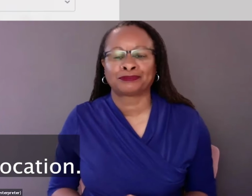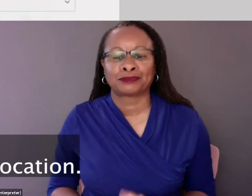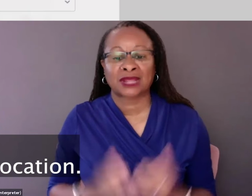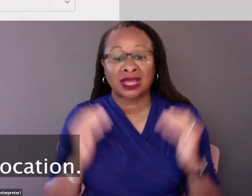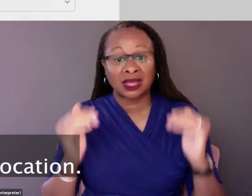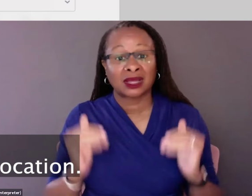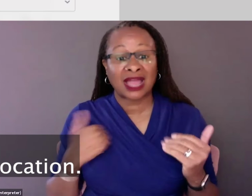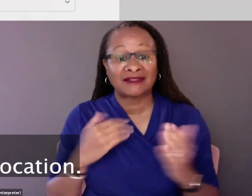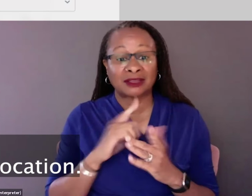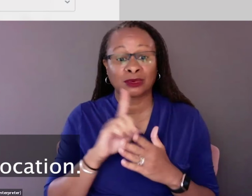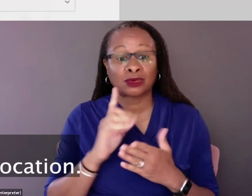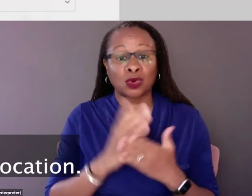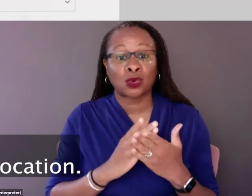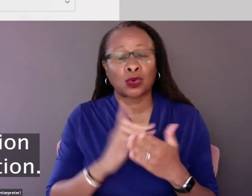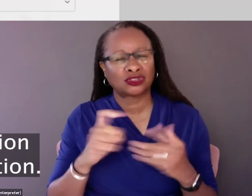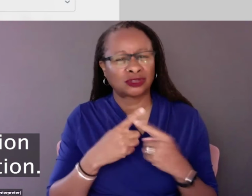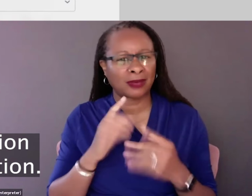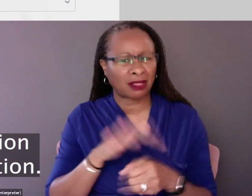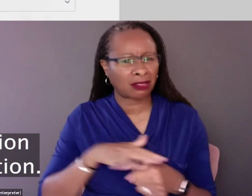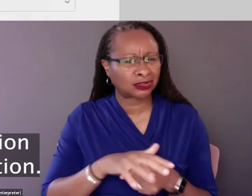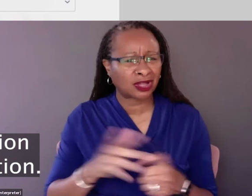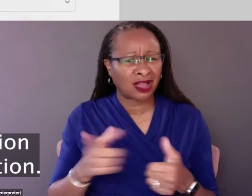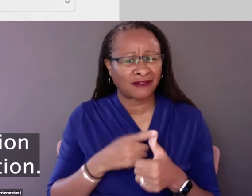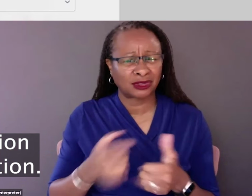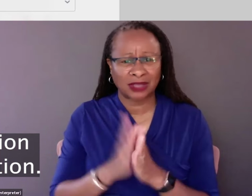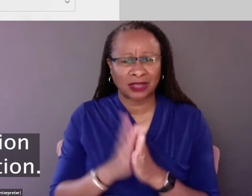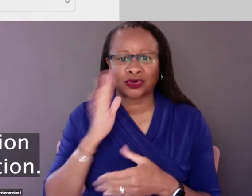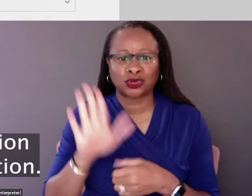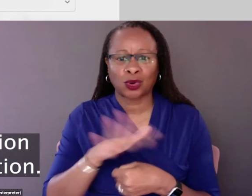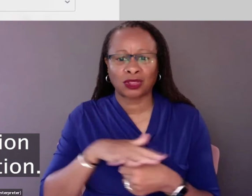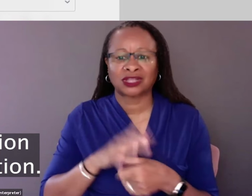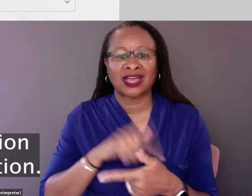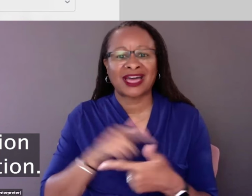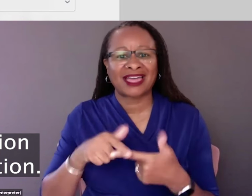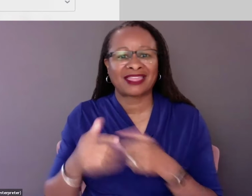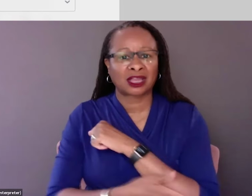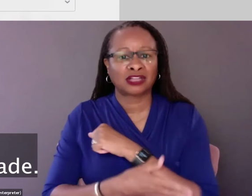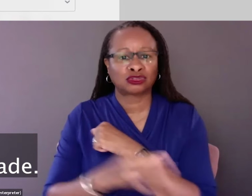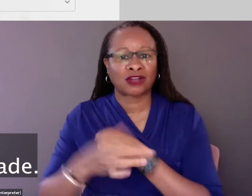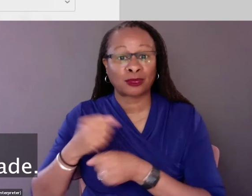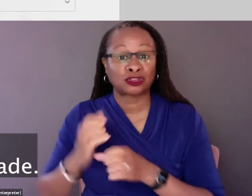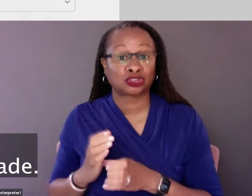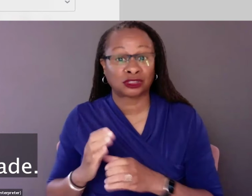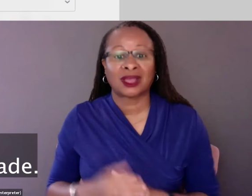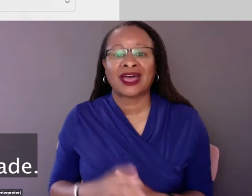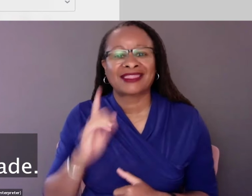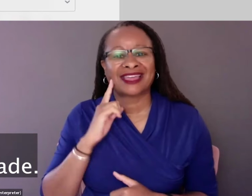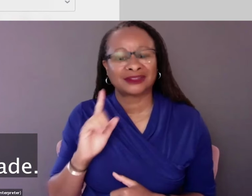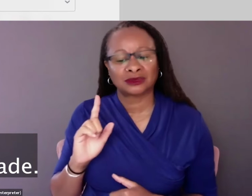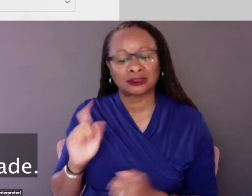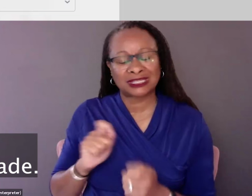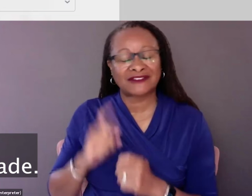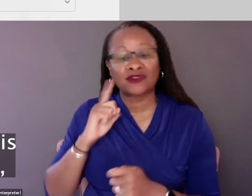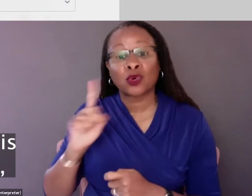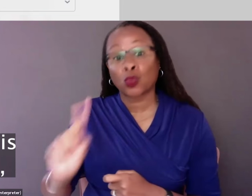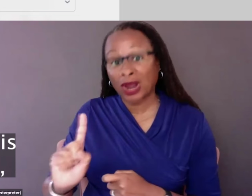Next, we have some questions around location. First, we'll ask for your location and then countries of production. This is specifically for where the film is